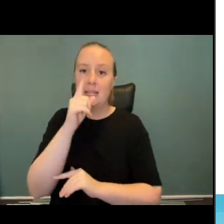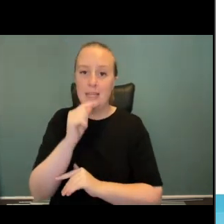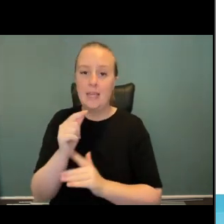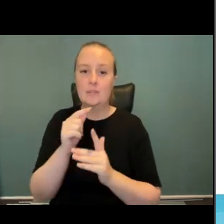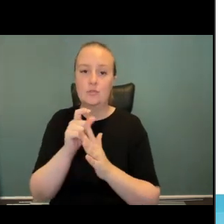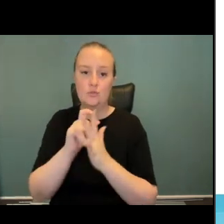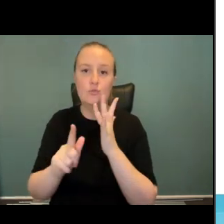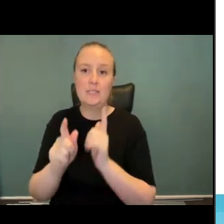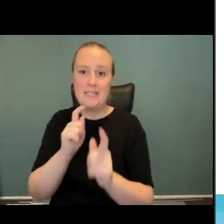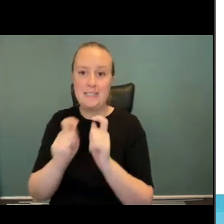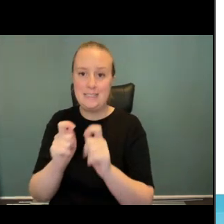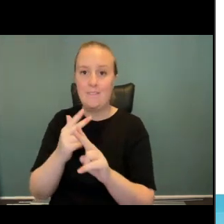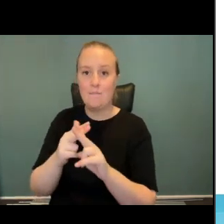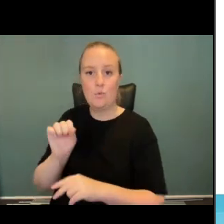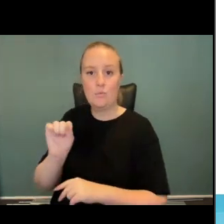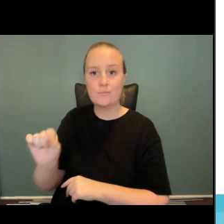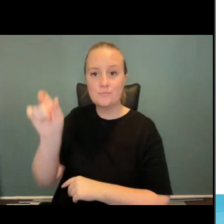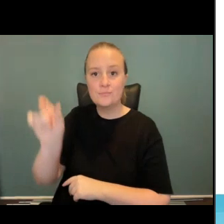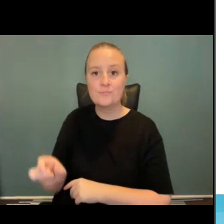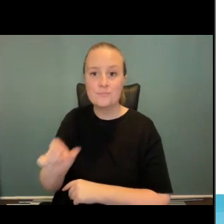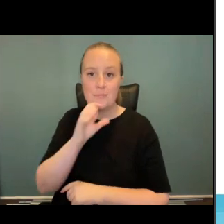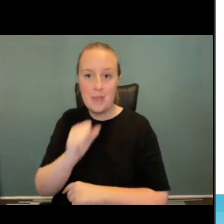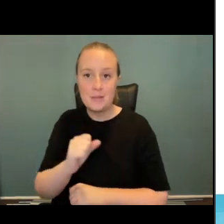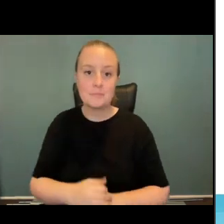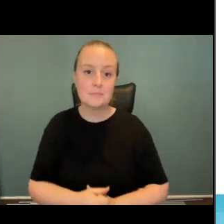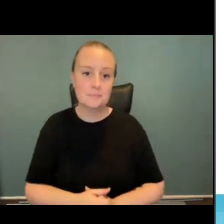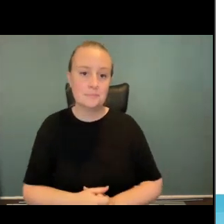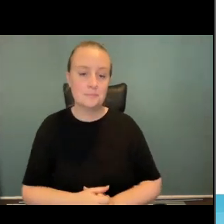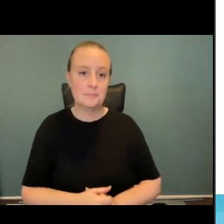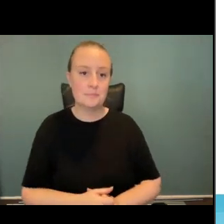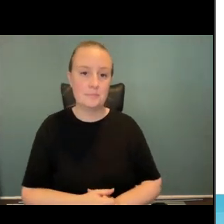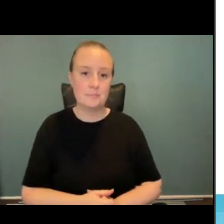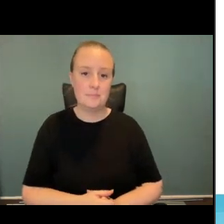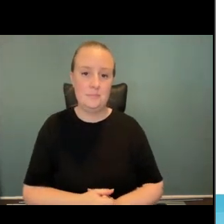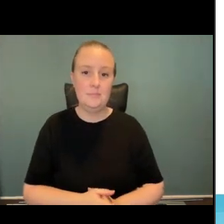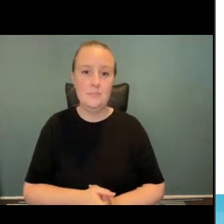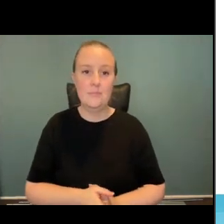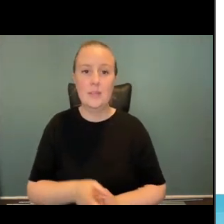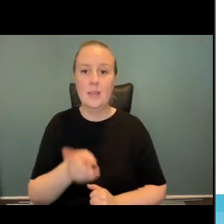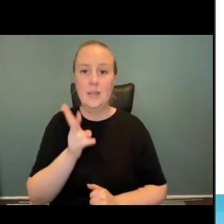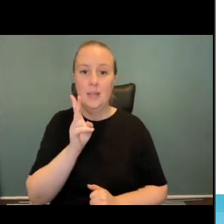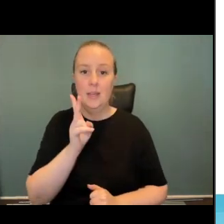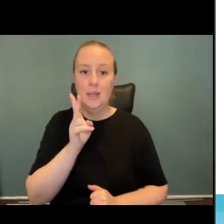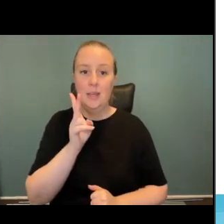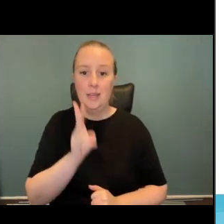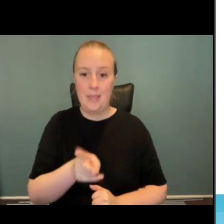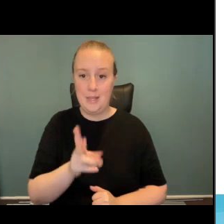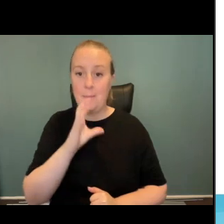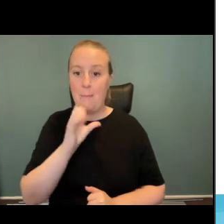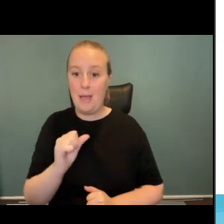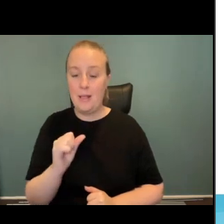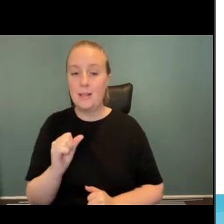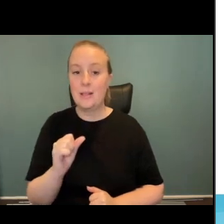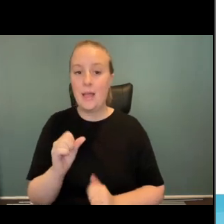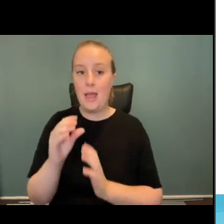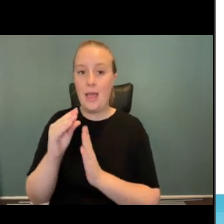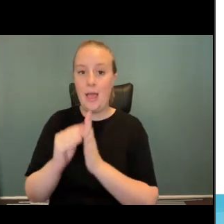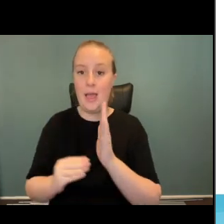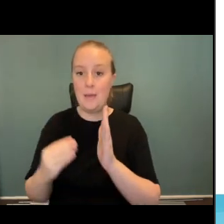Okay. Again, they need a completed legal aid form. So this is the male applicants, completed legal aid